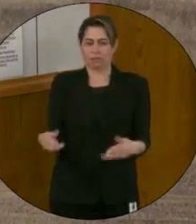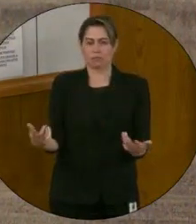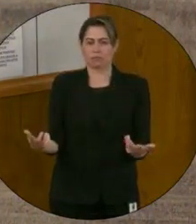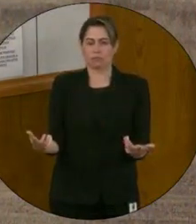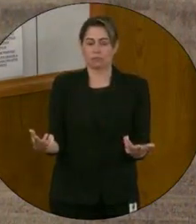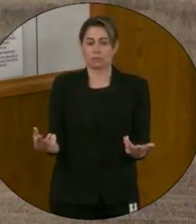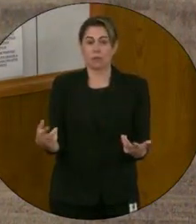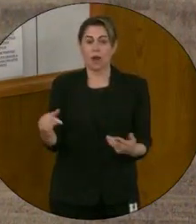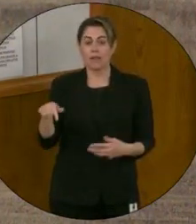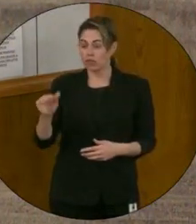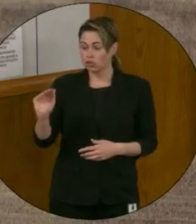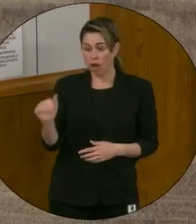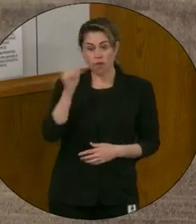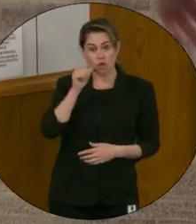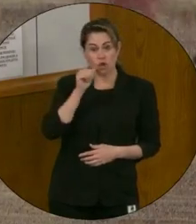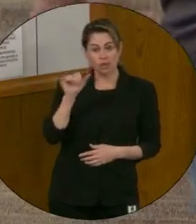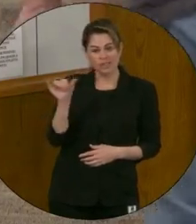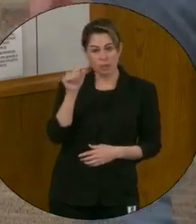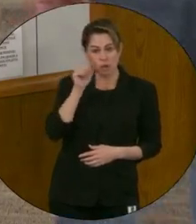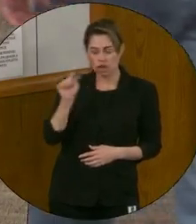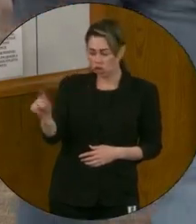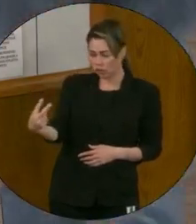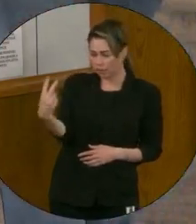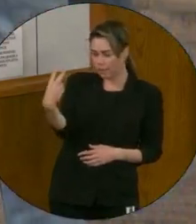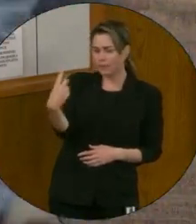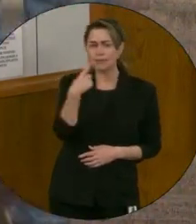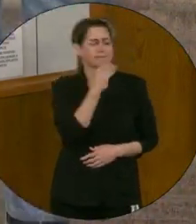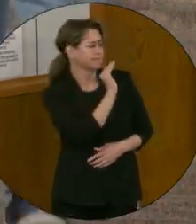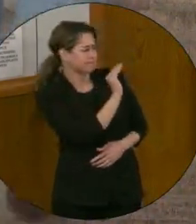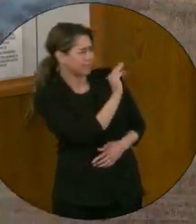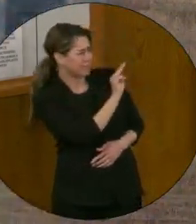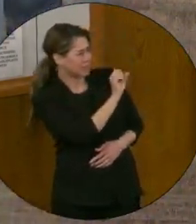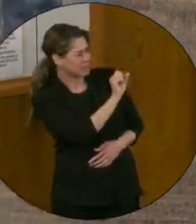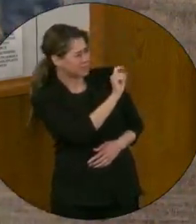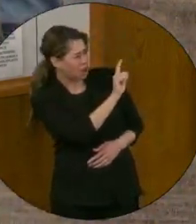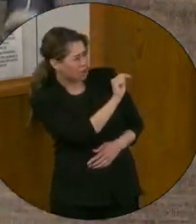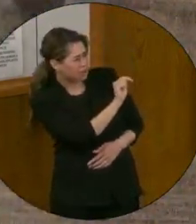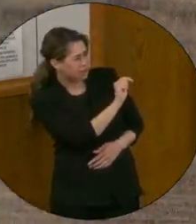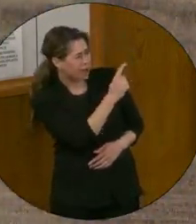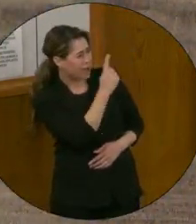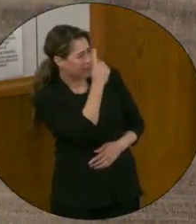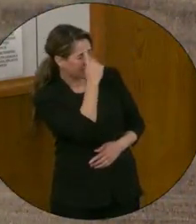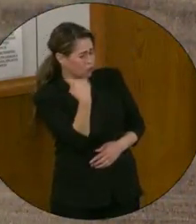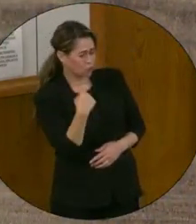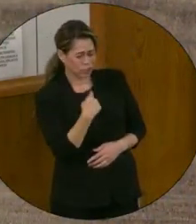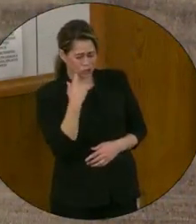And this child looked at me and said, you know what, Miss Salt, I think we just gave up.